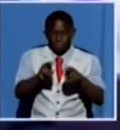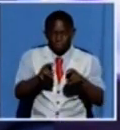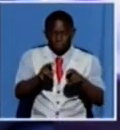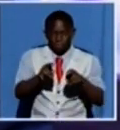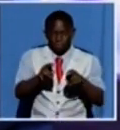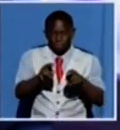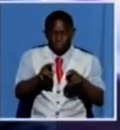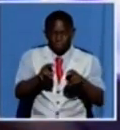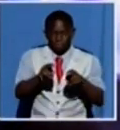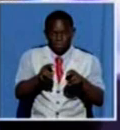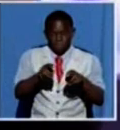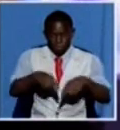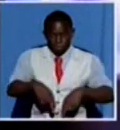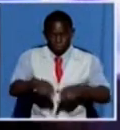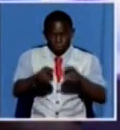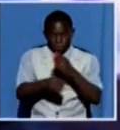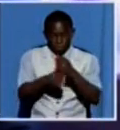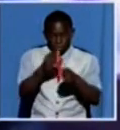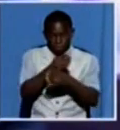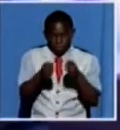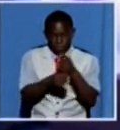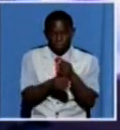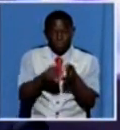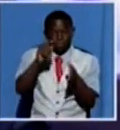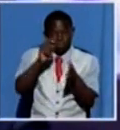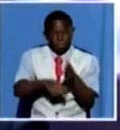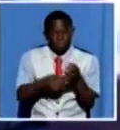and buildings, those buildings you are seeing costed us